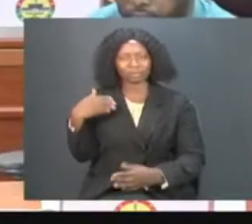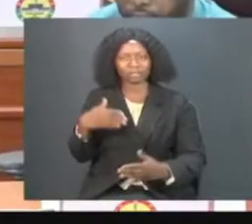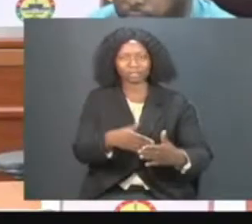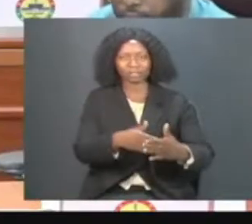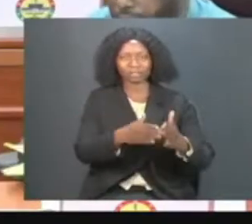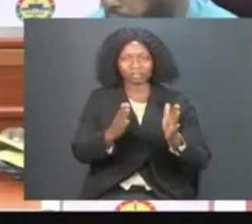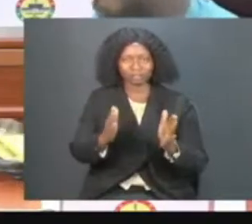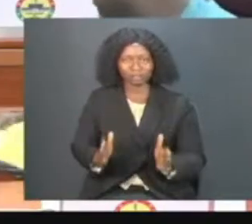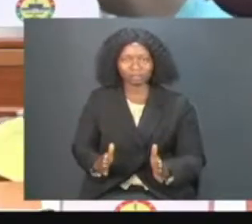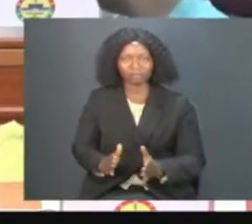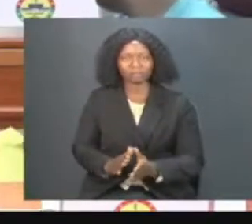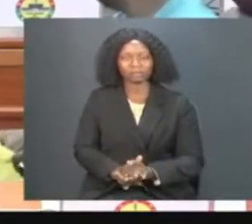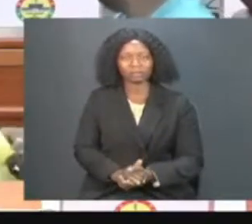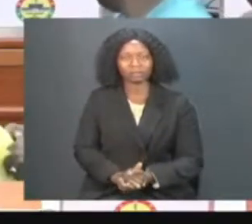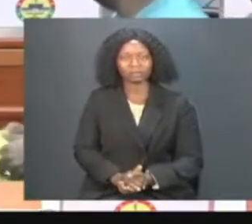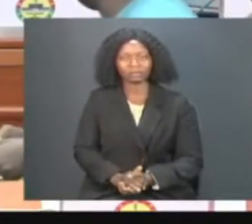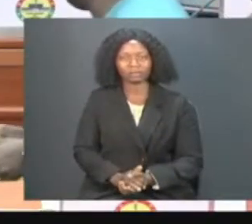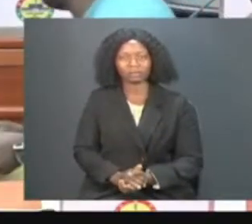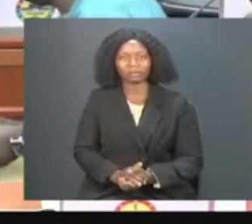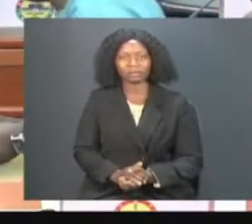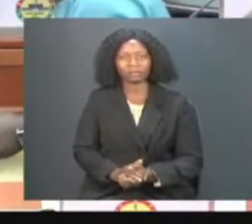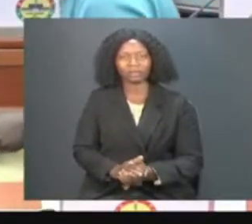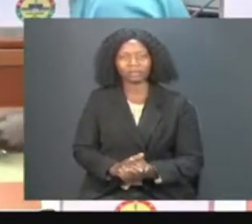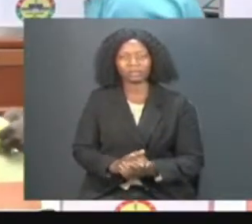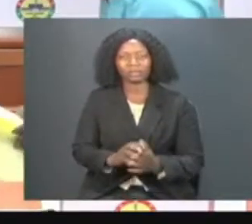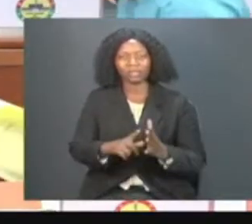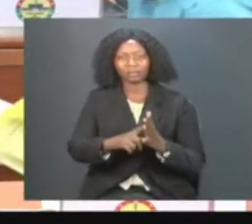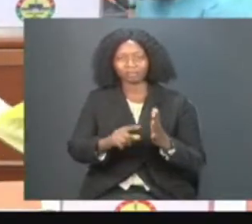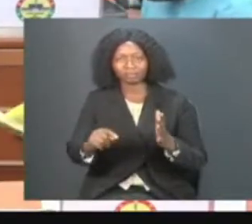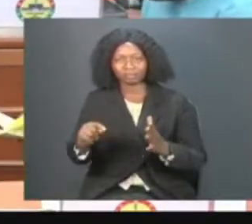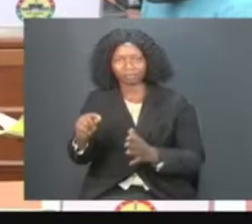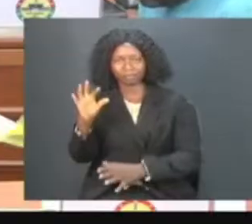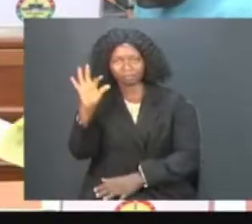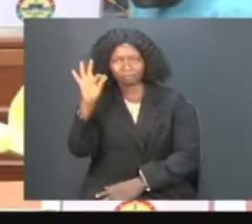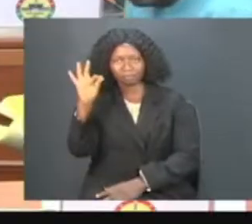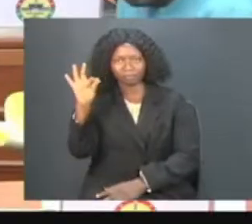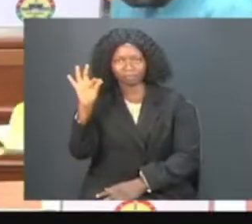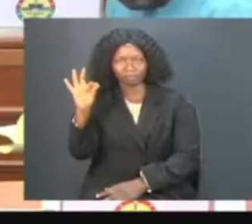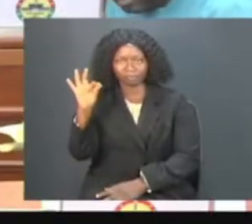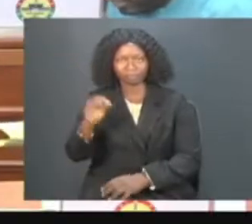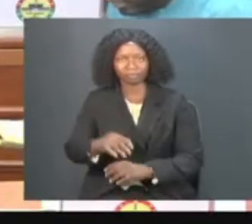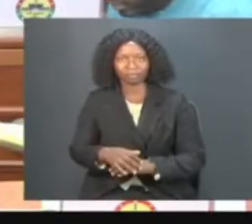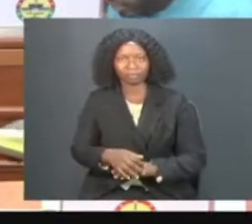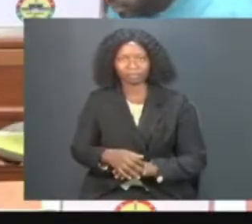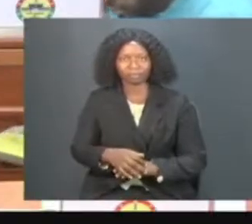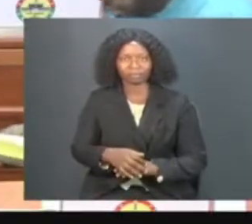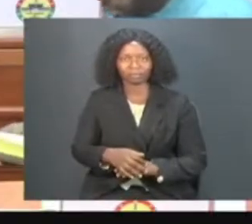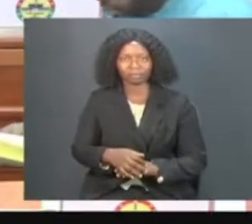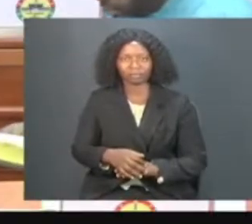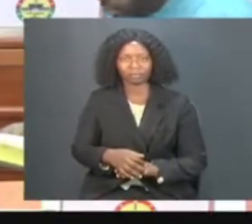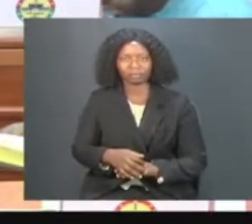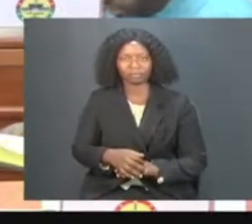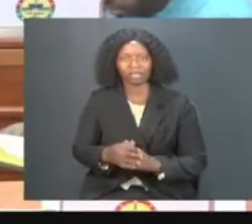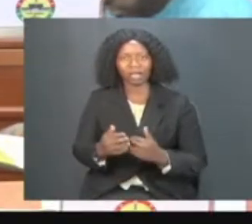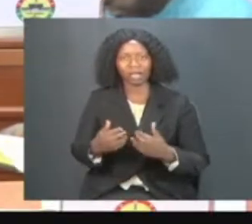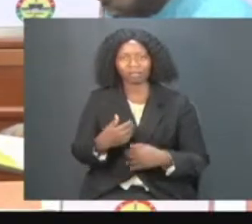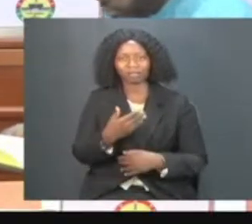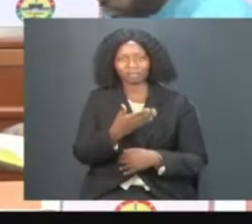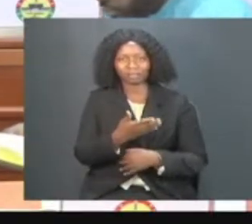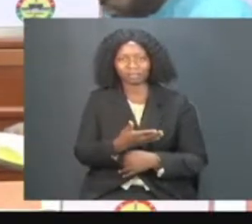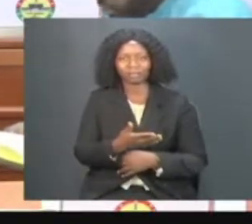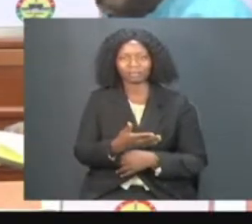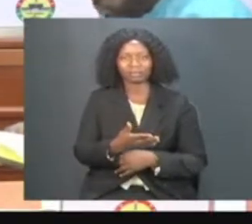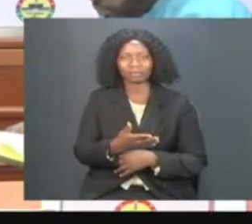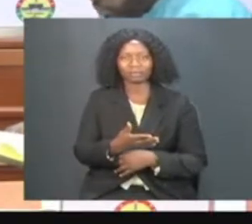that item 9, if you may reference, item 9 has been on the order paper for